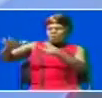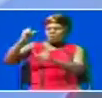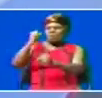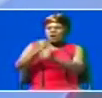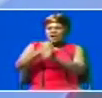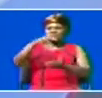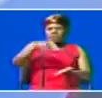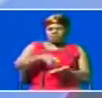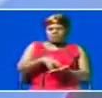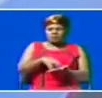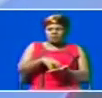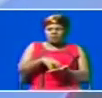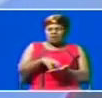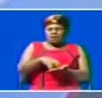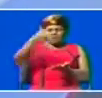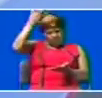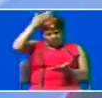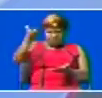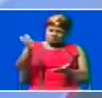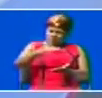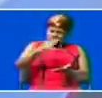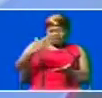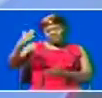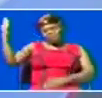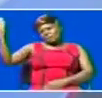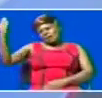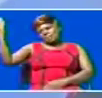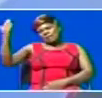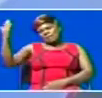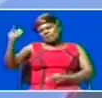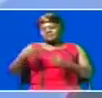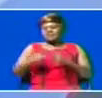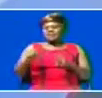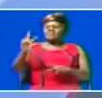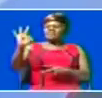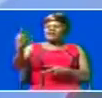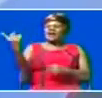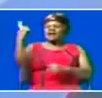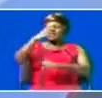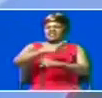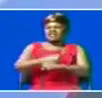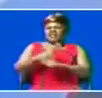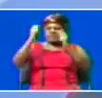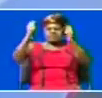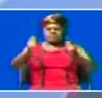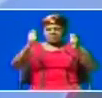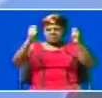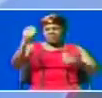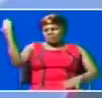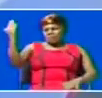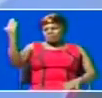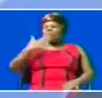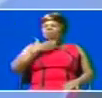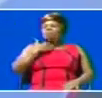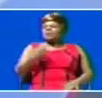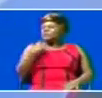workstations. But as the nurses made their way back to work, university lecturers were getting into their third day of their own strike. Now the dons are seeking to